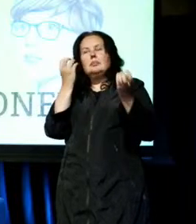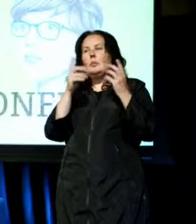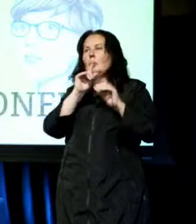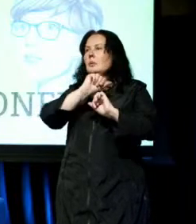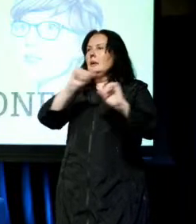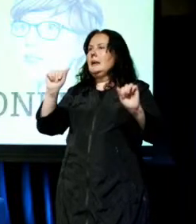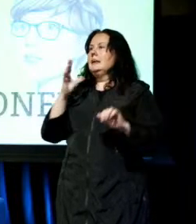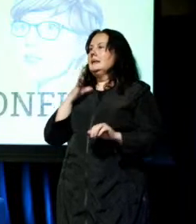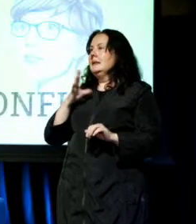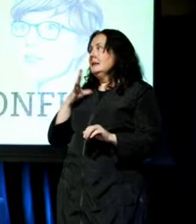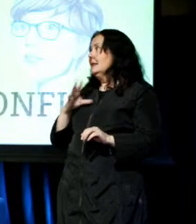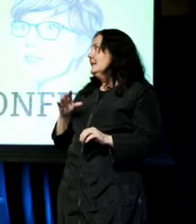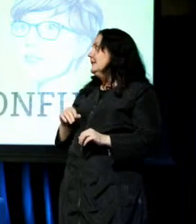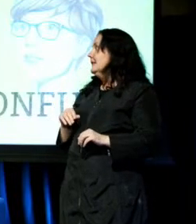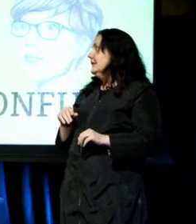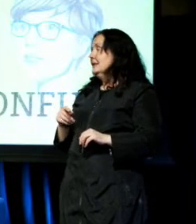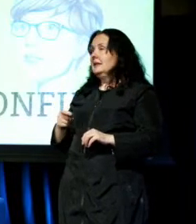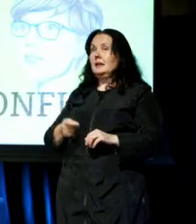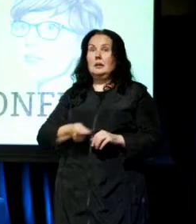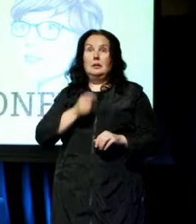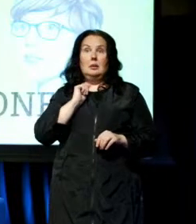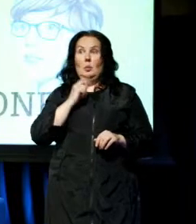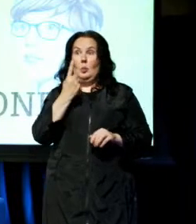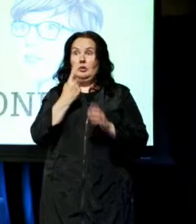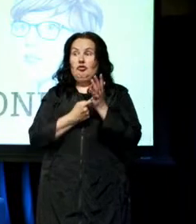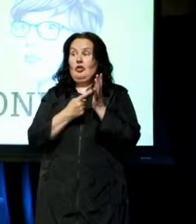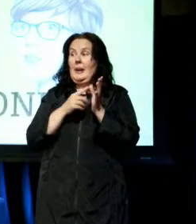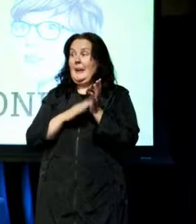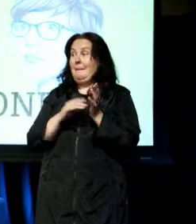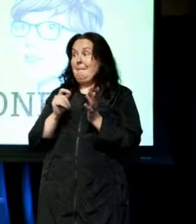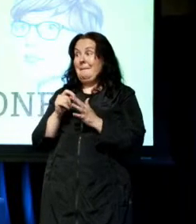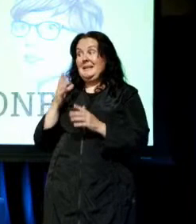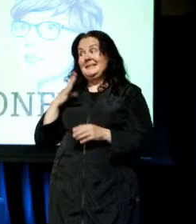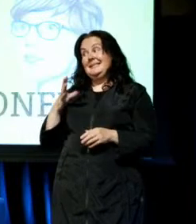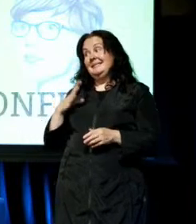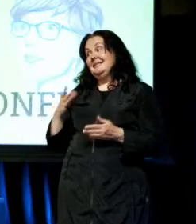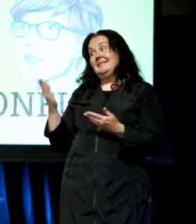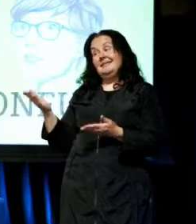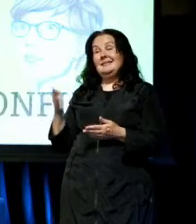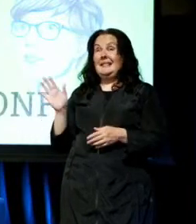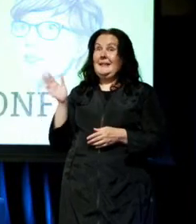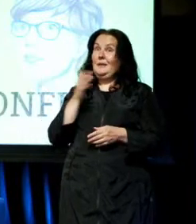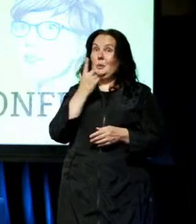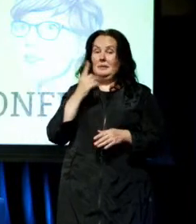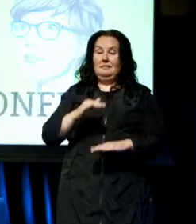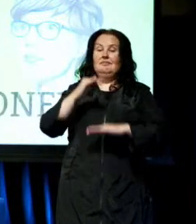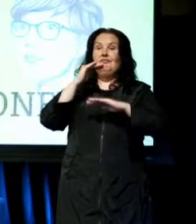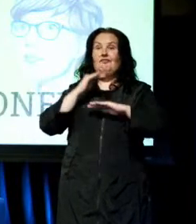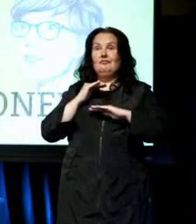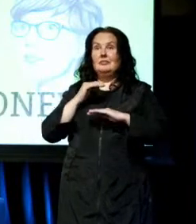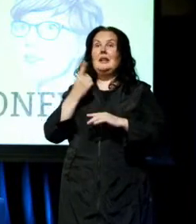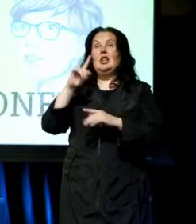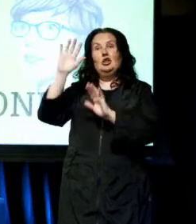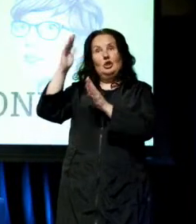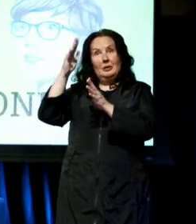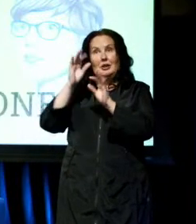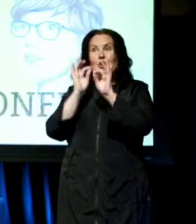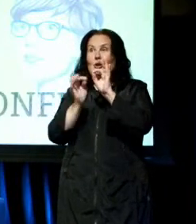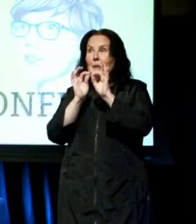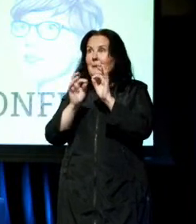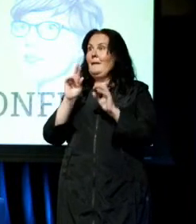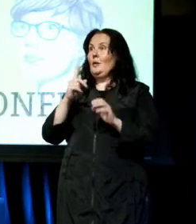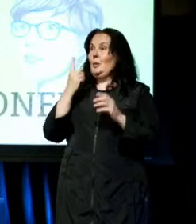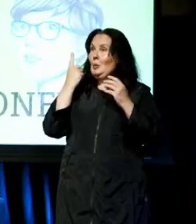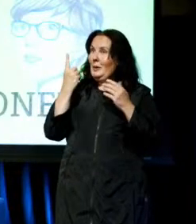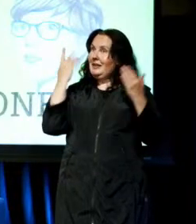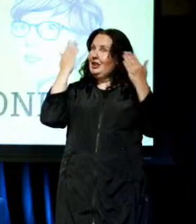ramp in, right? A ramp. One ramp, done. That's everyone covered. An Auslan interpreter for one